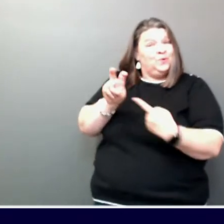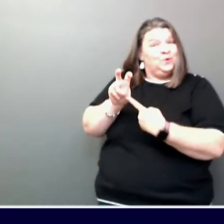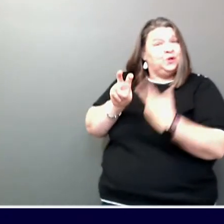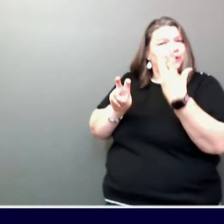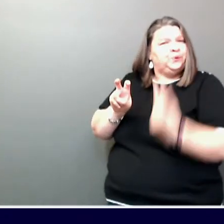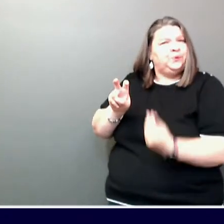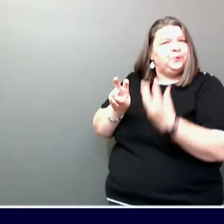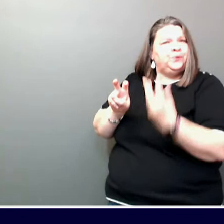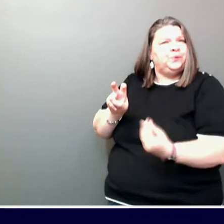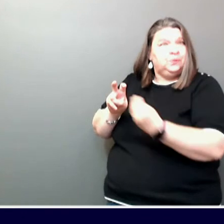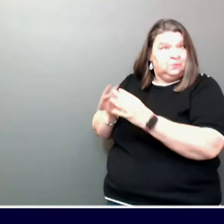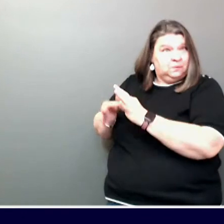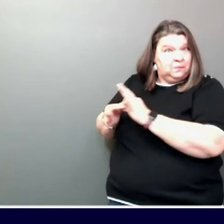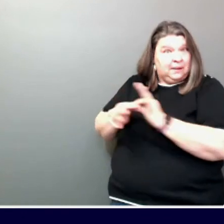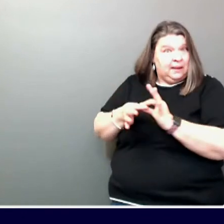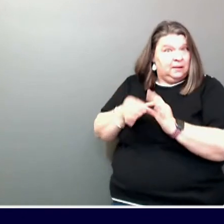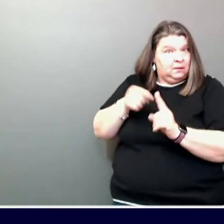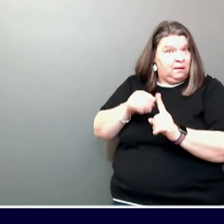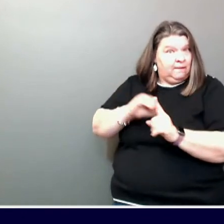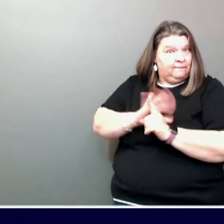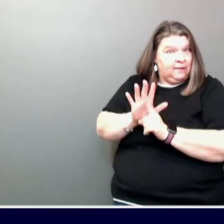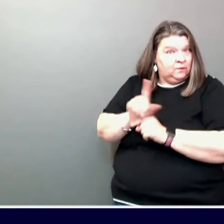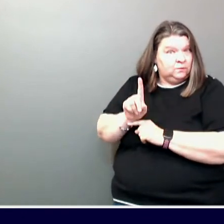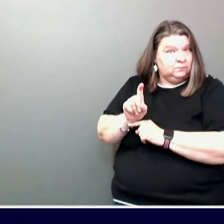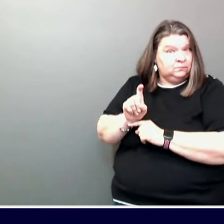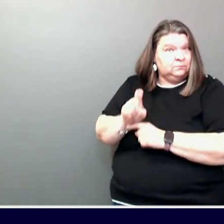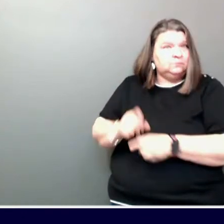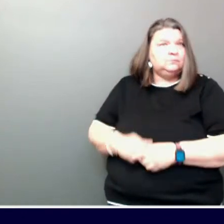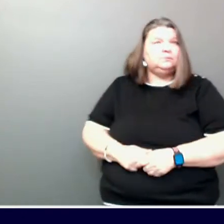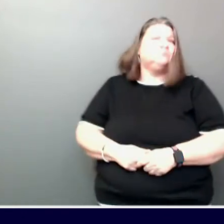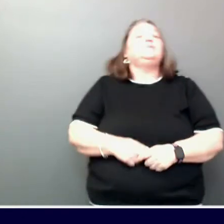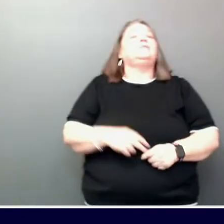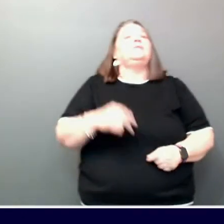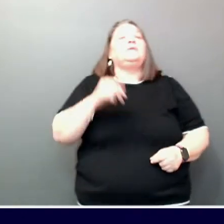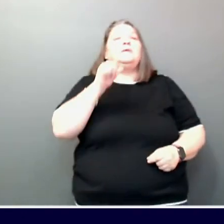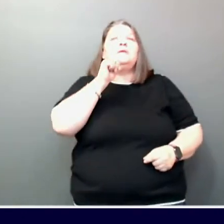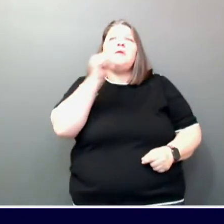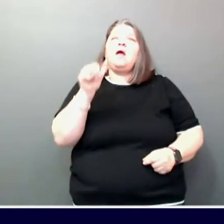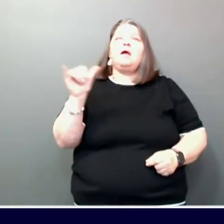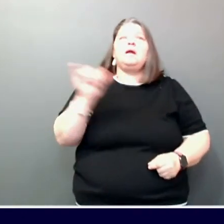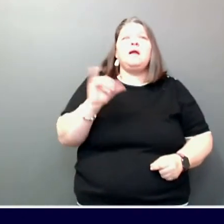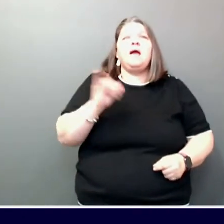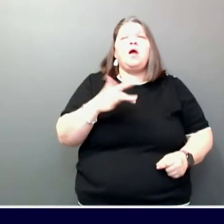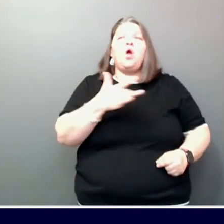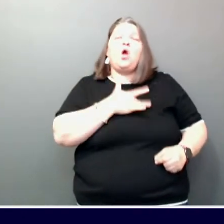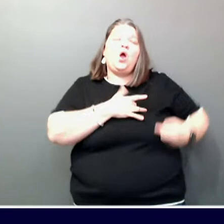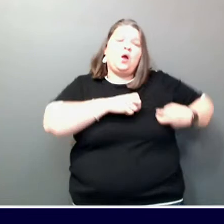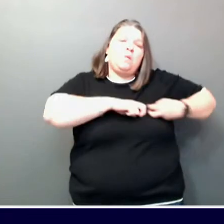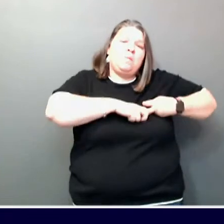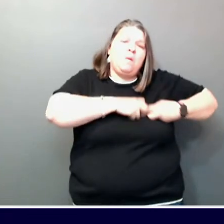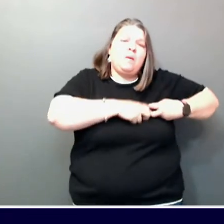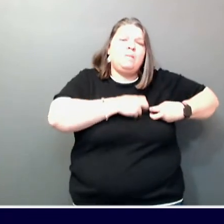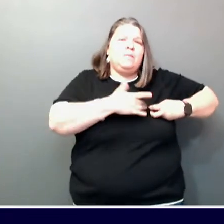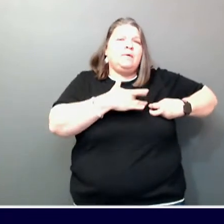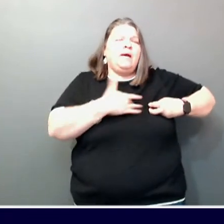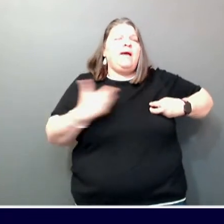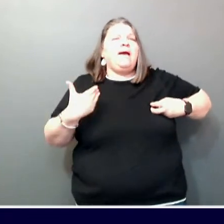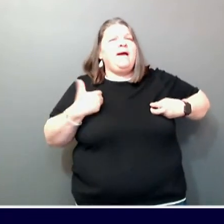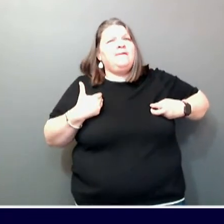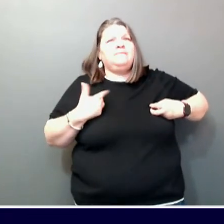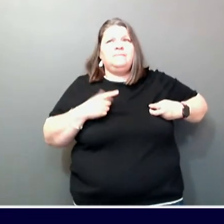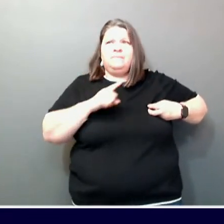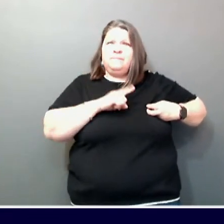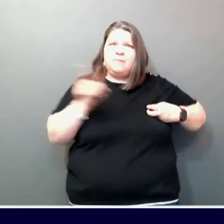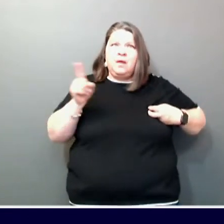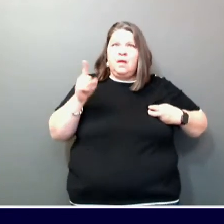not due to, heart disease and people couldn't get to the doctor because of the pandemic. It could also be that